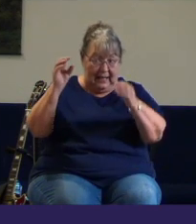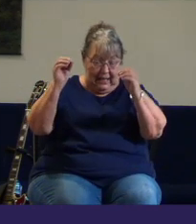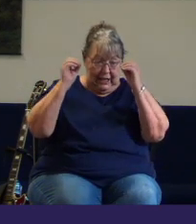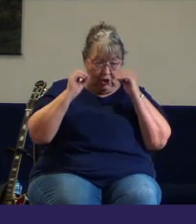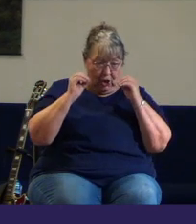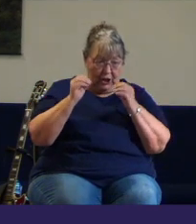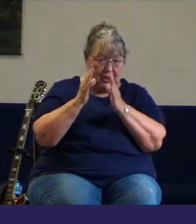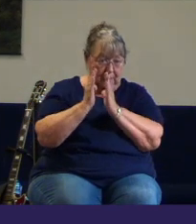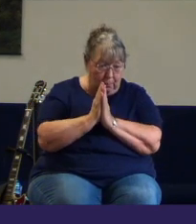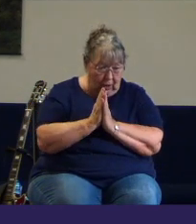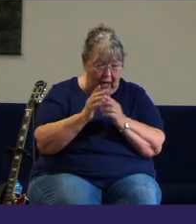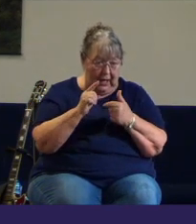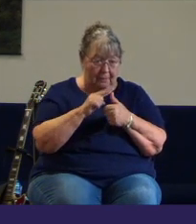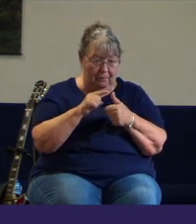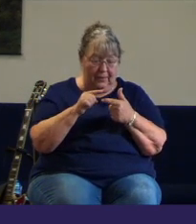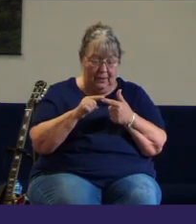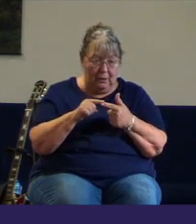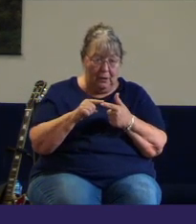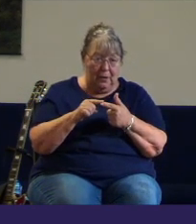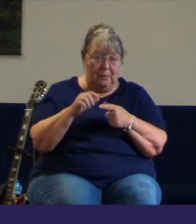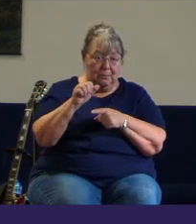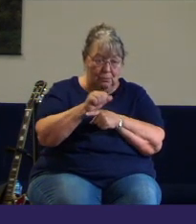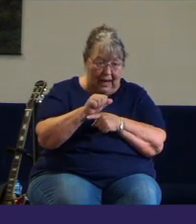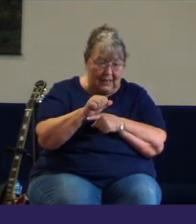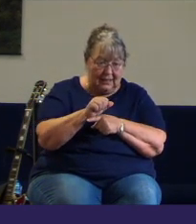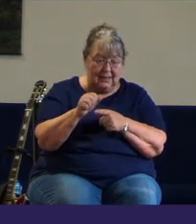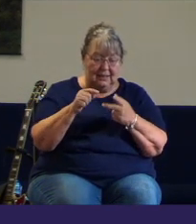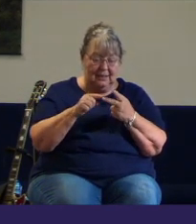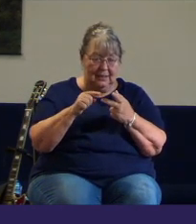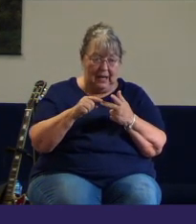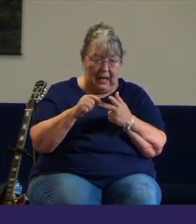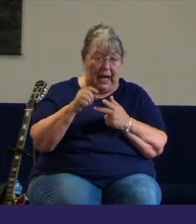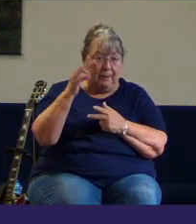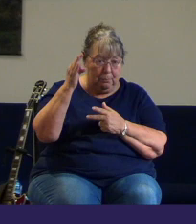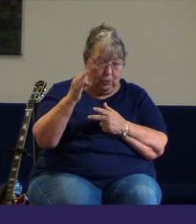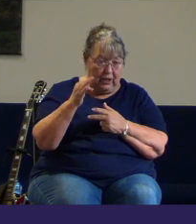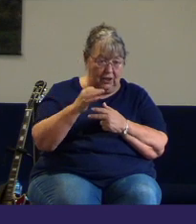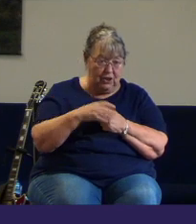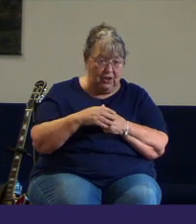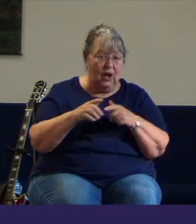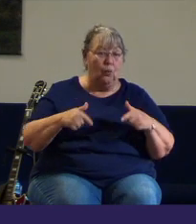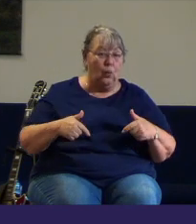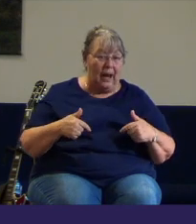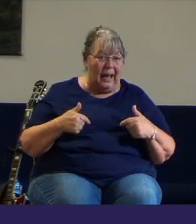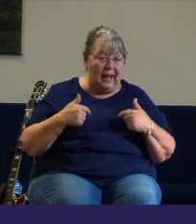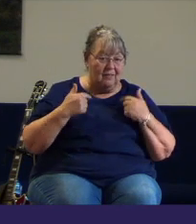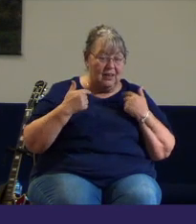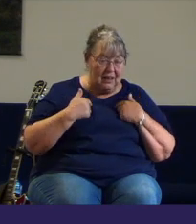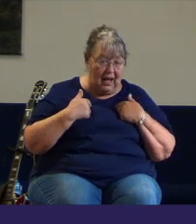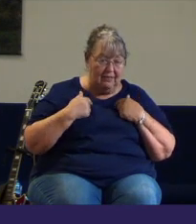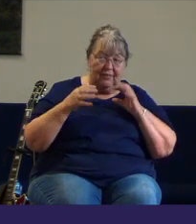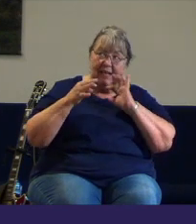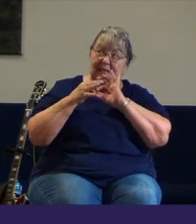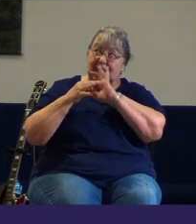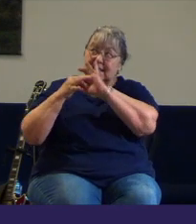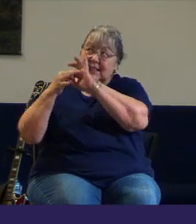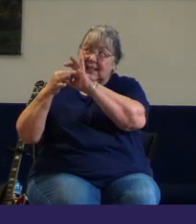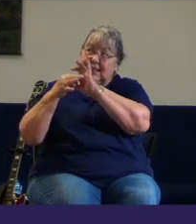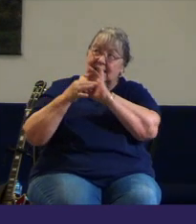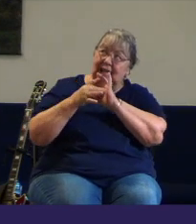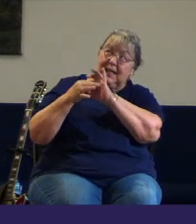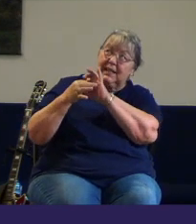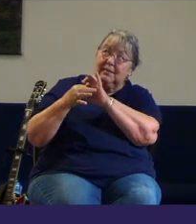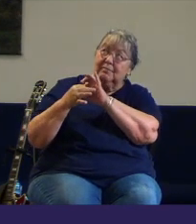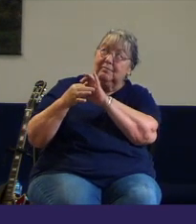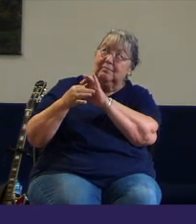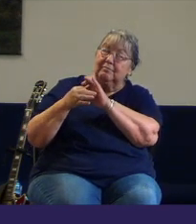that through him we can attain a life of surrender and connection, horizontal, vertical connection